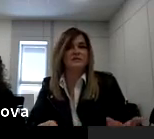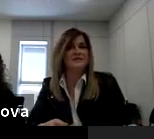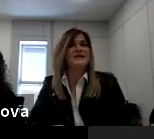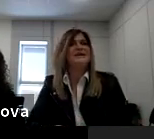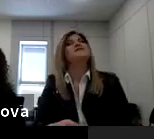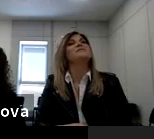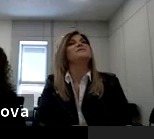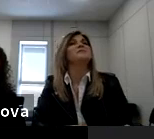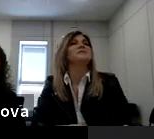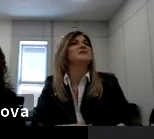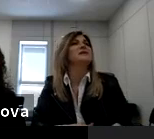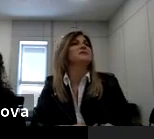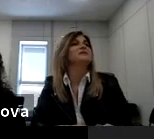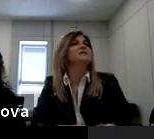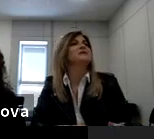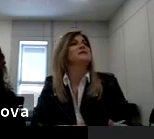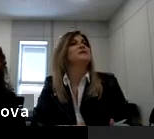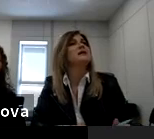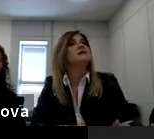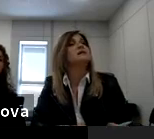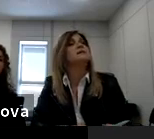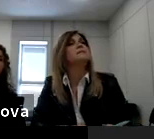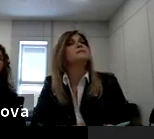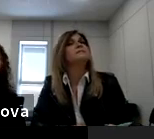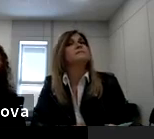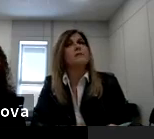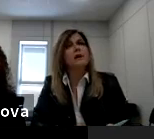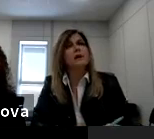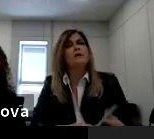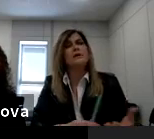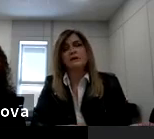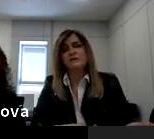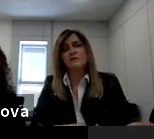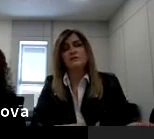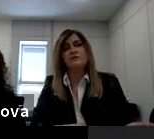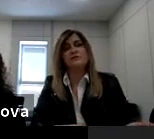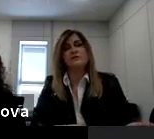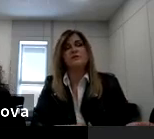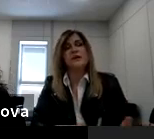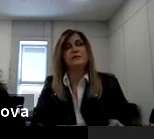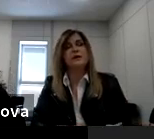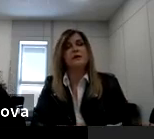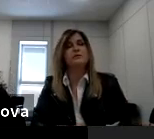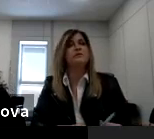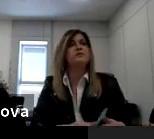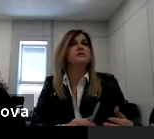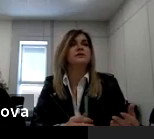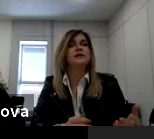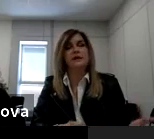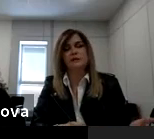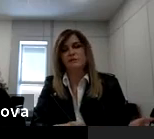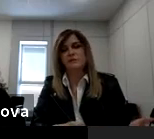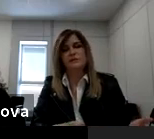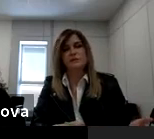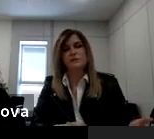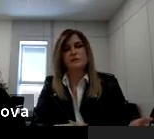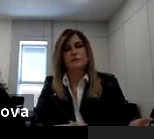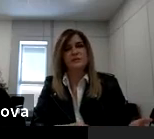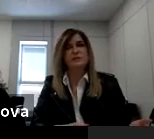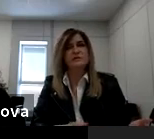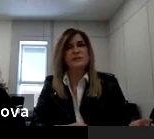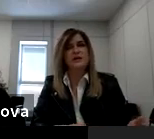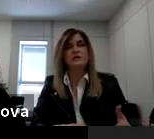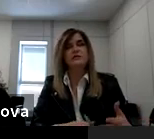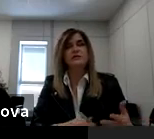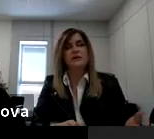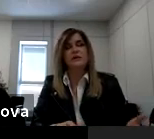help to the people on site with this task. We have different versions of cable output, again, depending on the